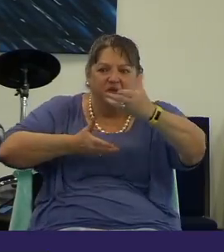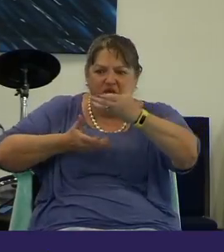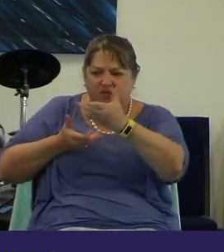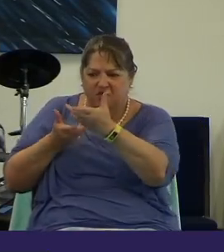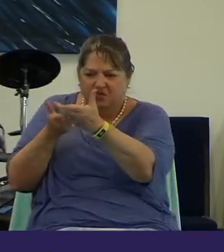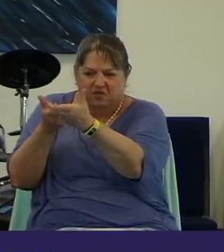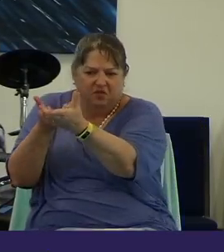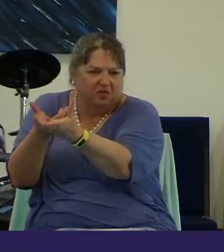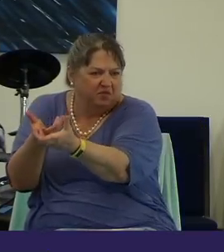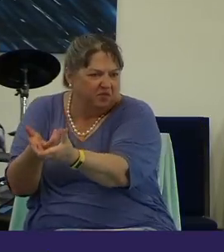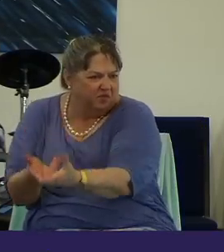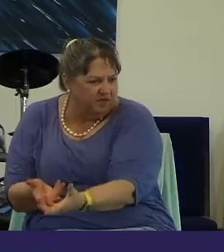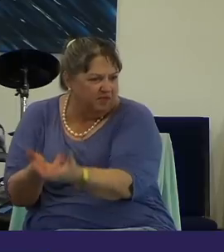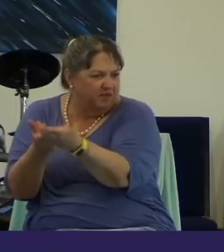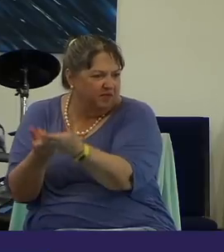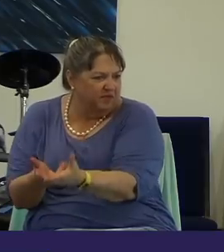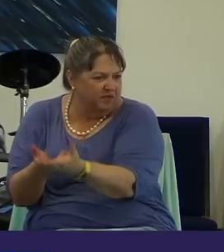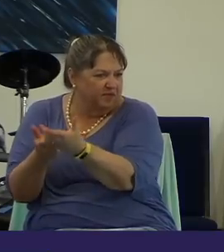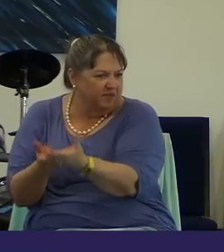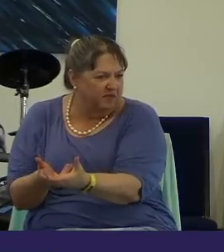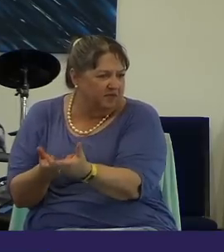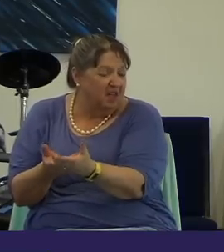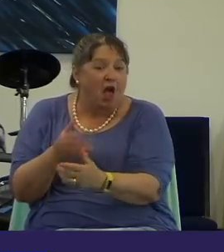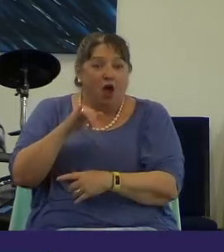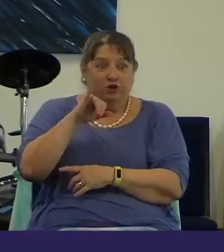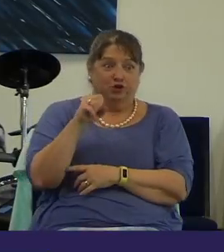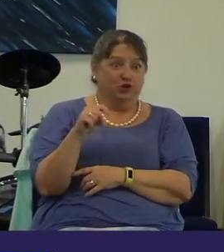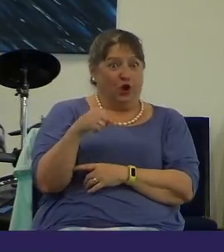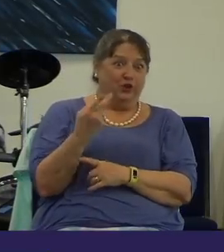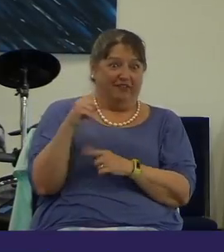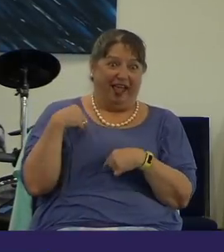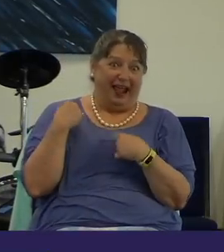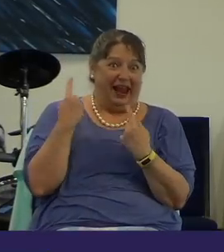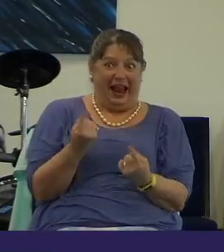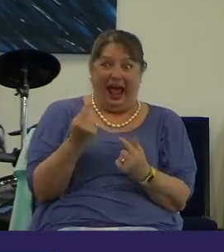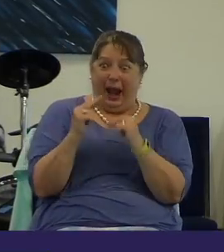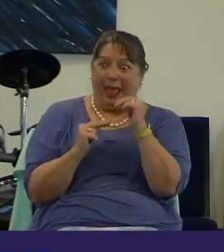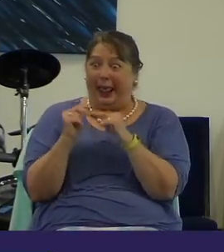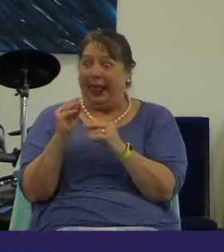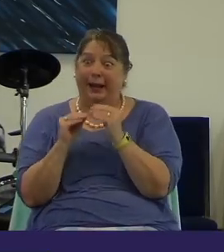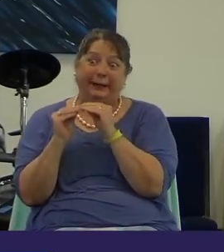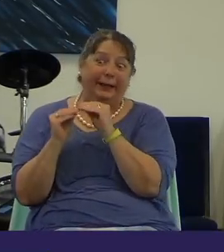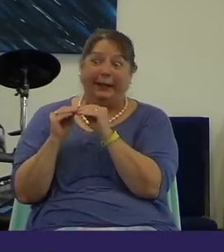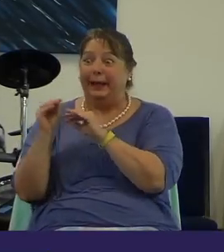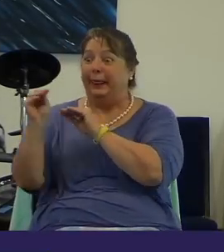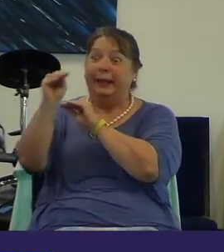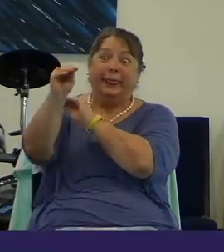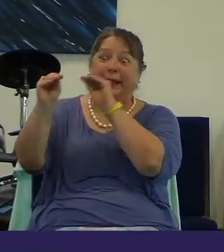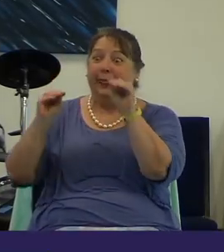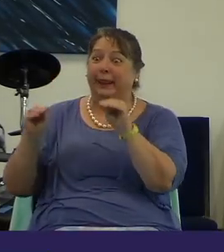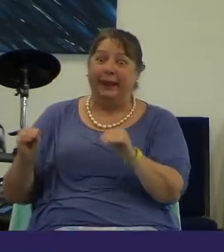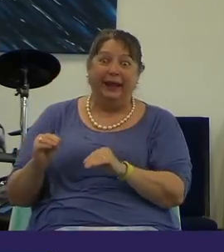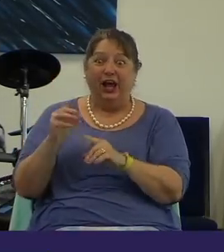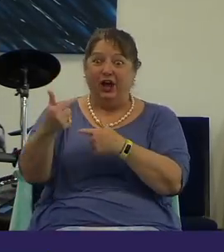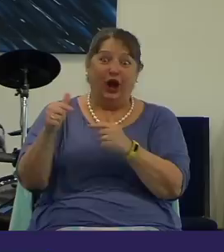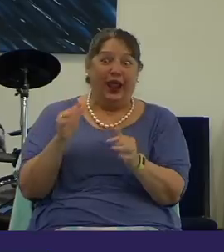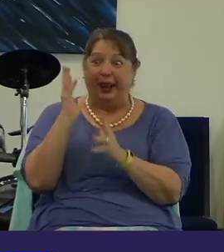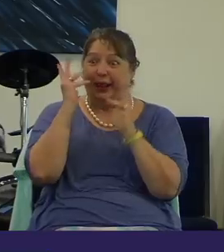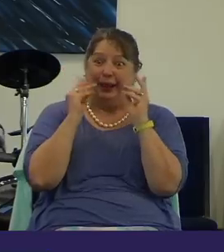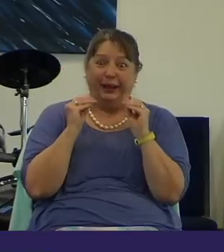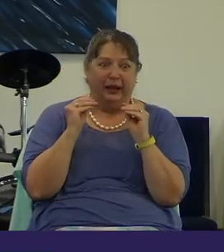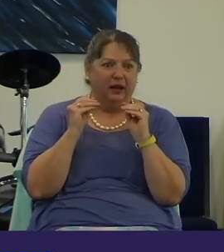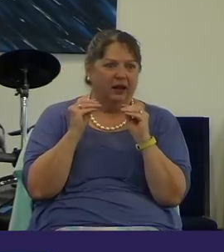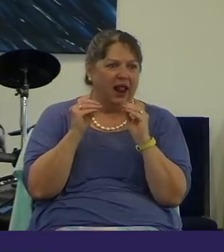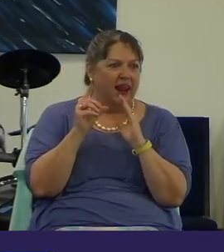It was in that garden that he built, for whatever reason, that he worked so hard to make happen, that